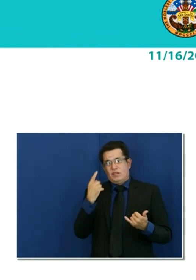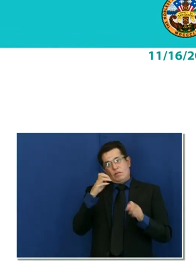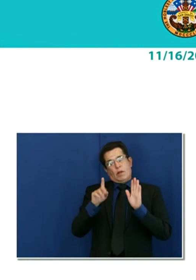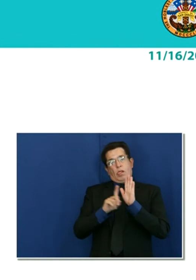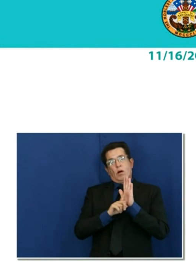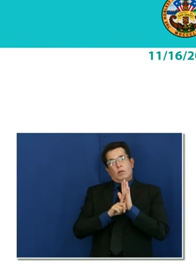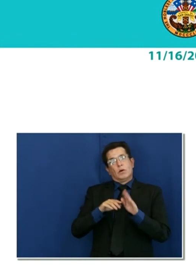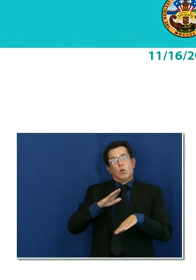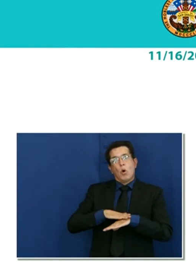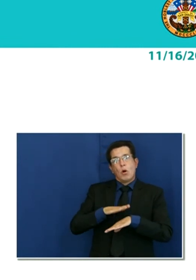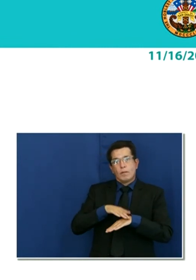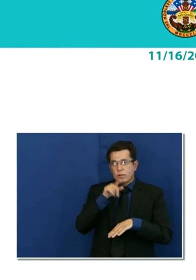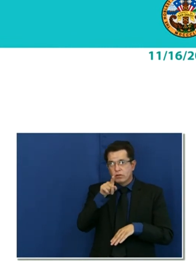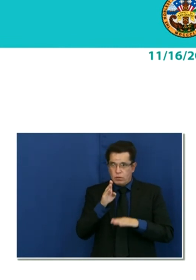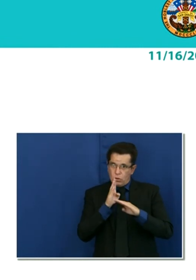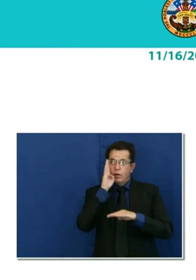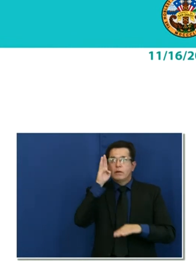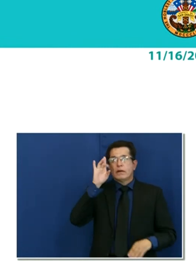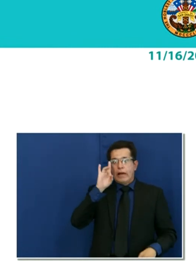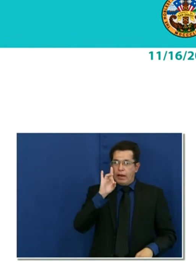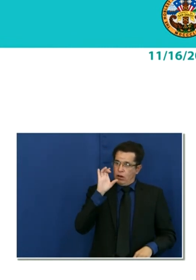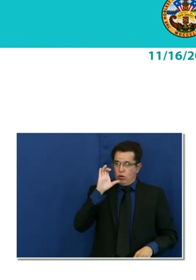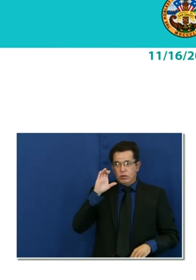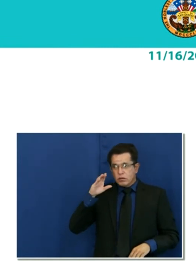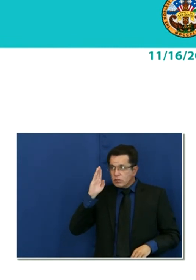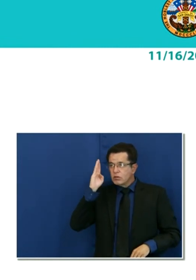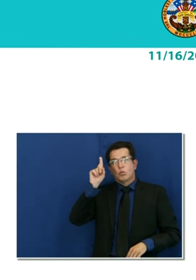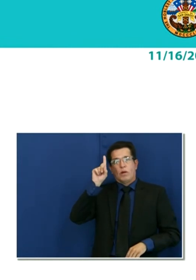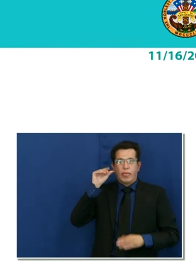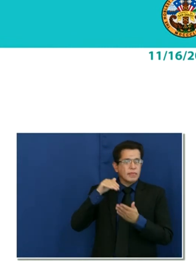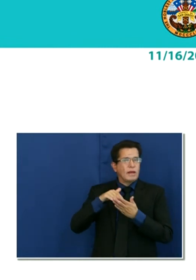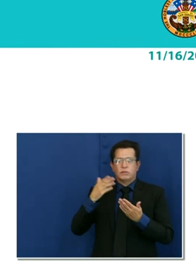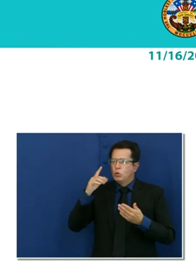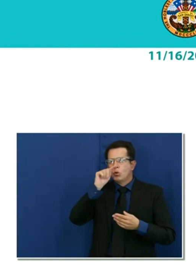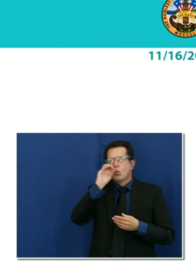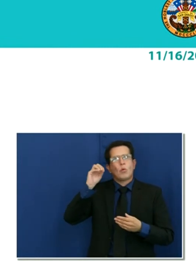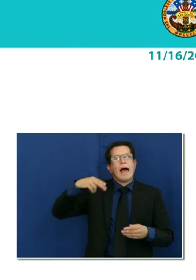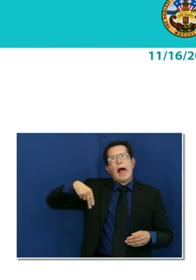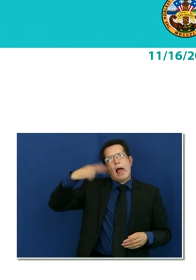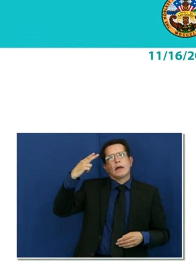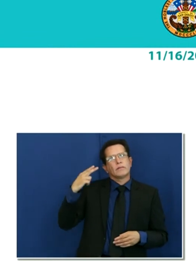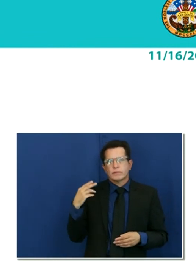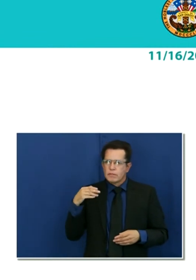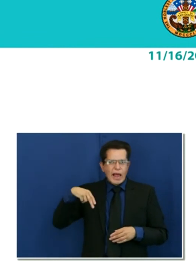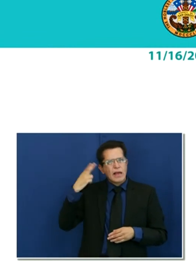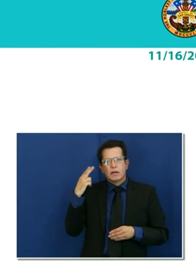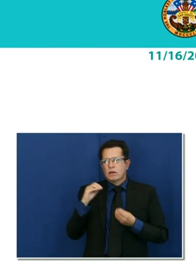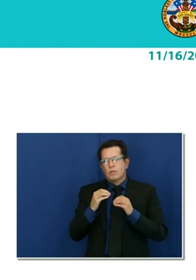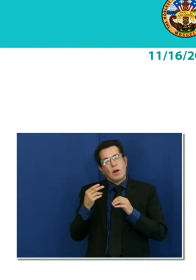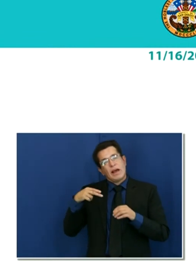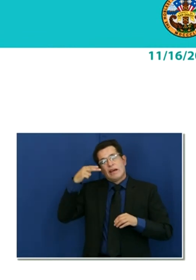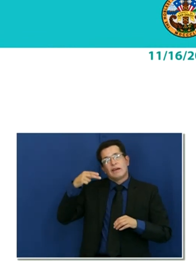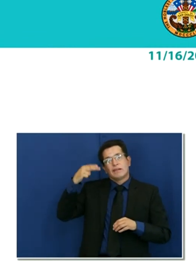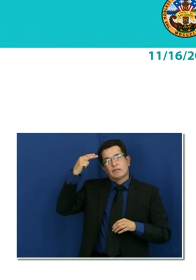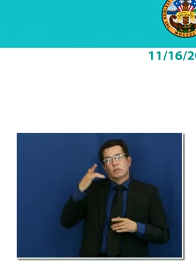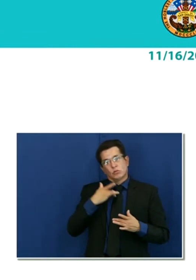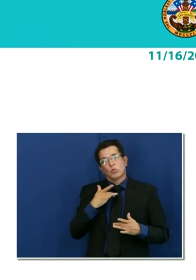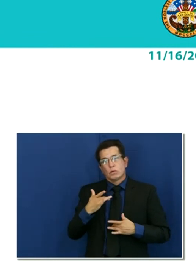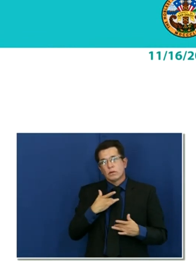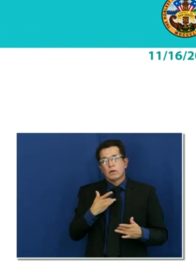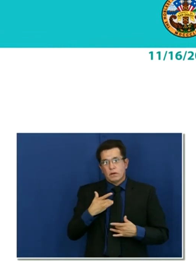whether nearly 1,100 or over 800, they are just too high. Understand that you